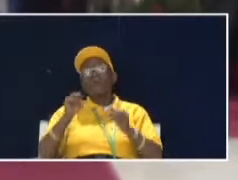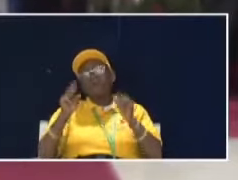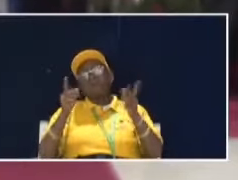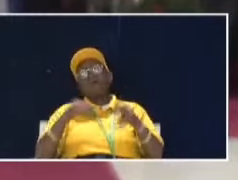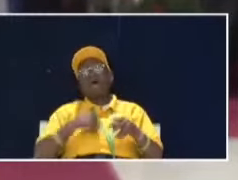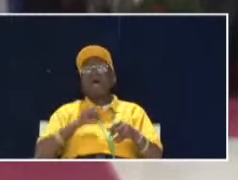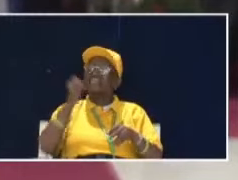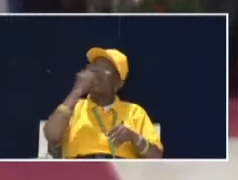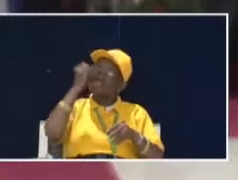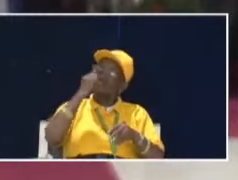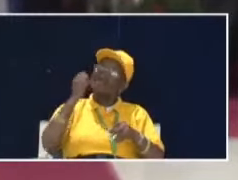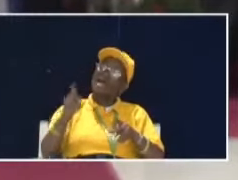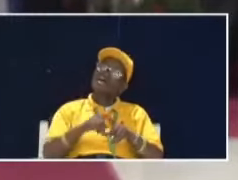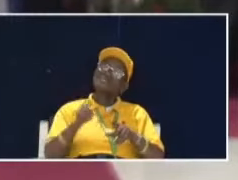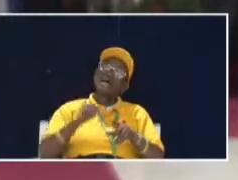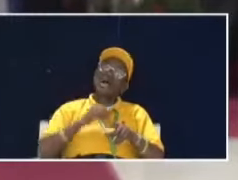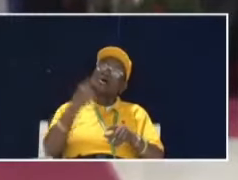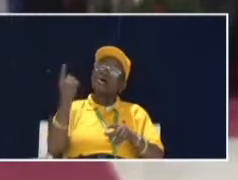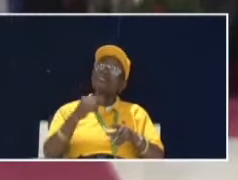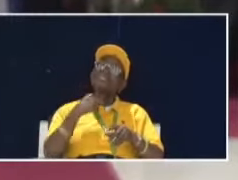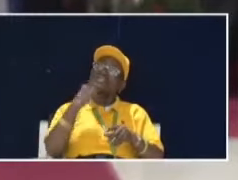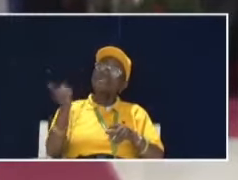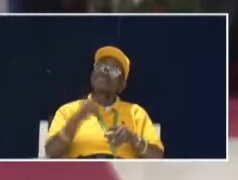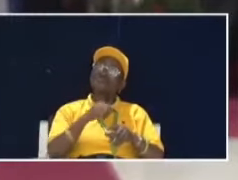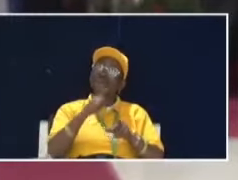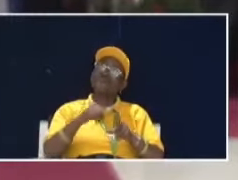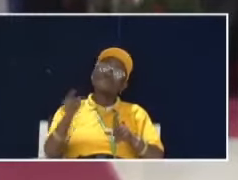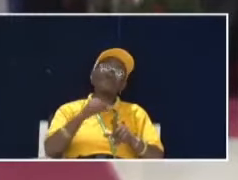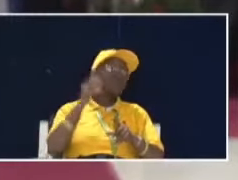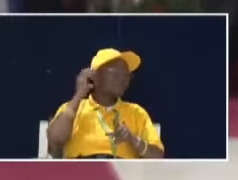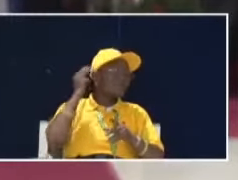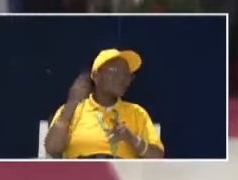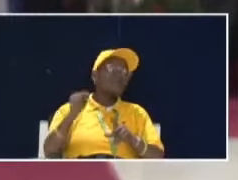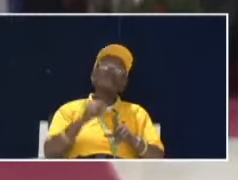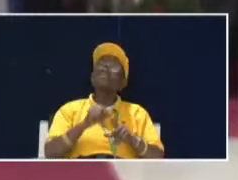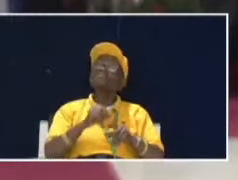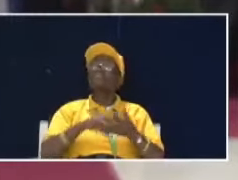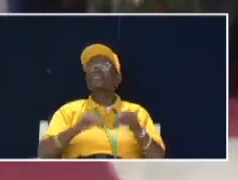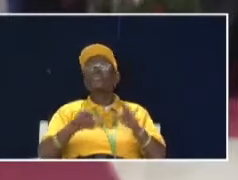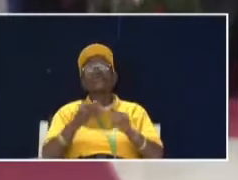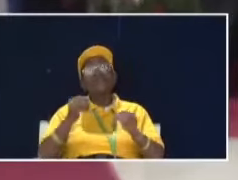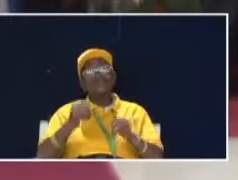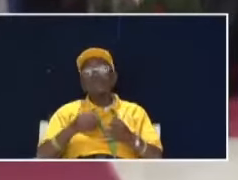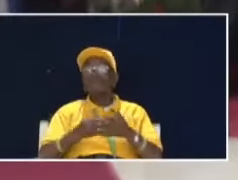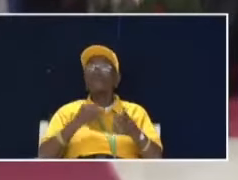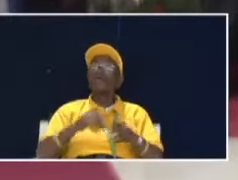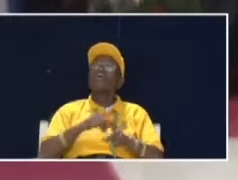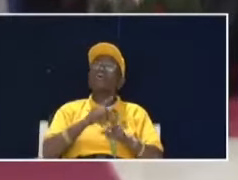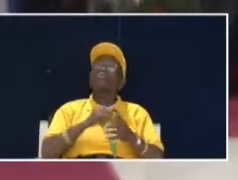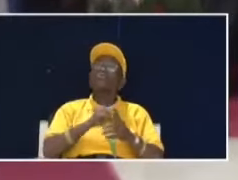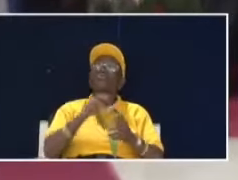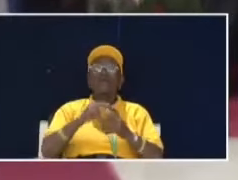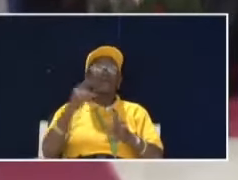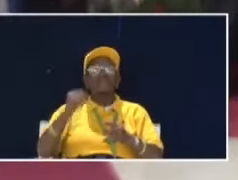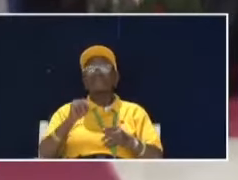I've always told you when you heard the story before, whether the food went through my mouth or through my nose, I can't recall.